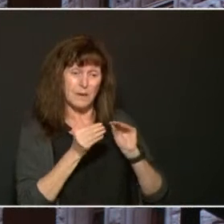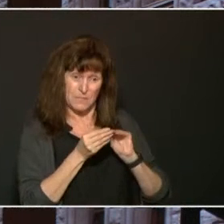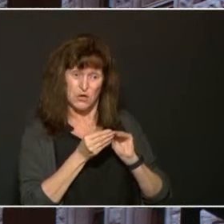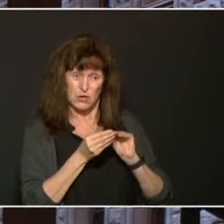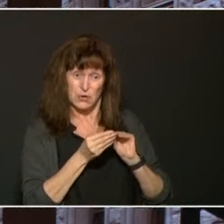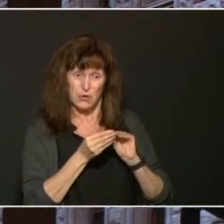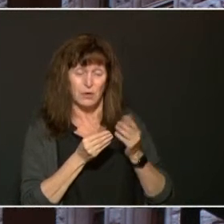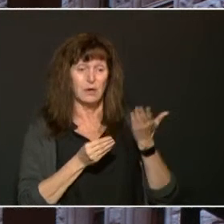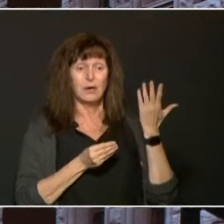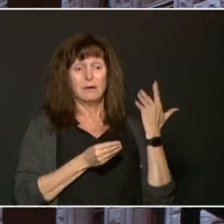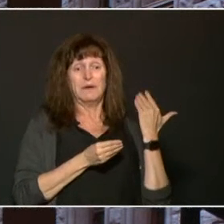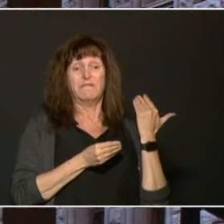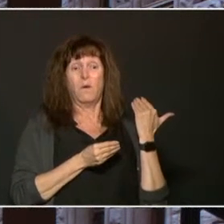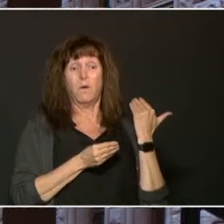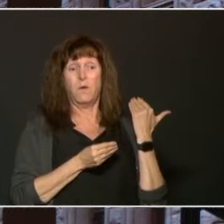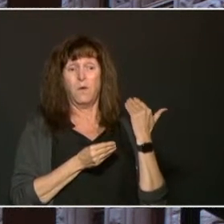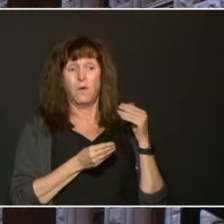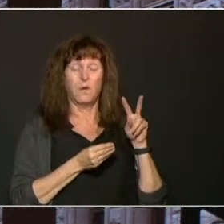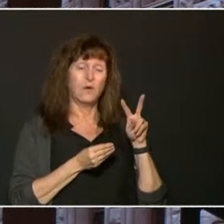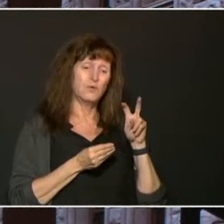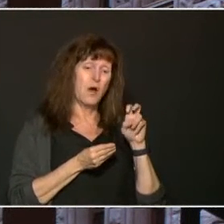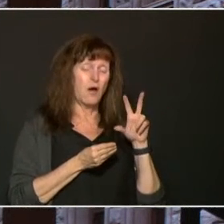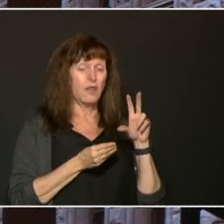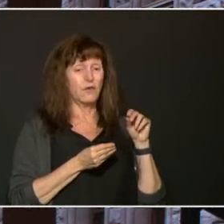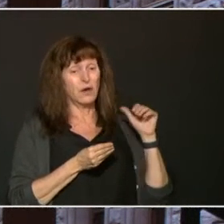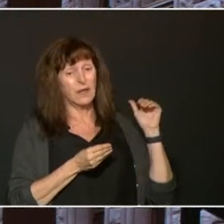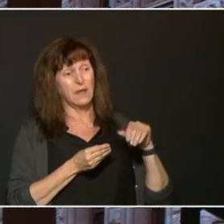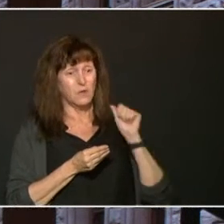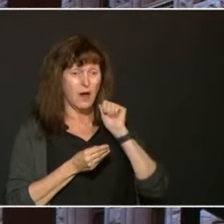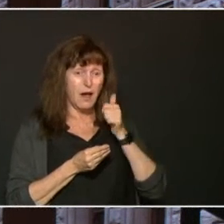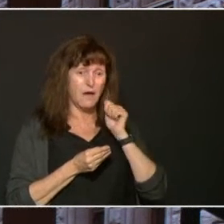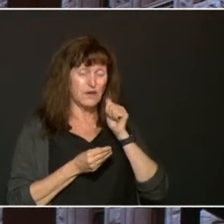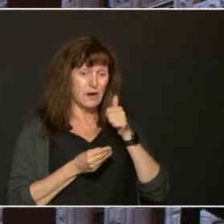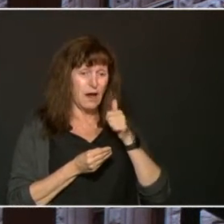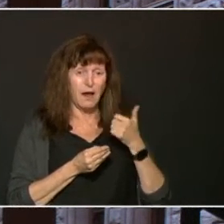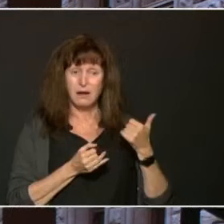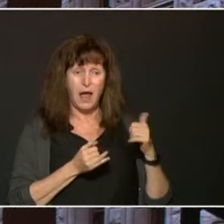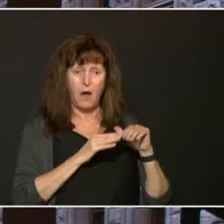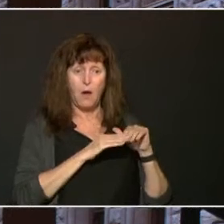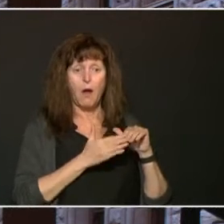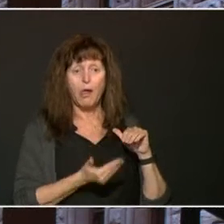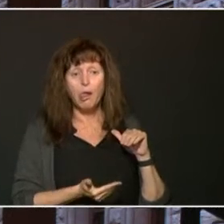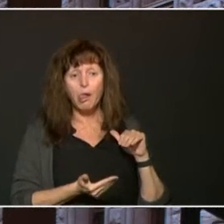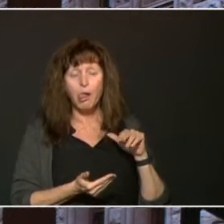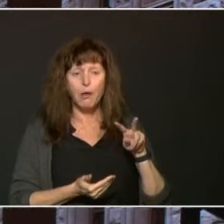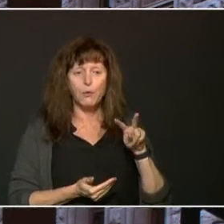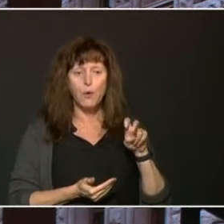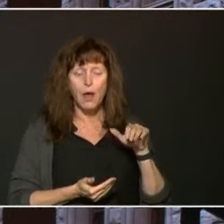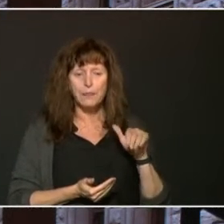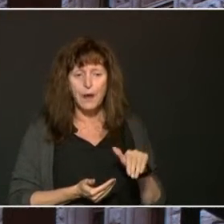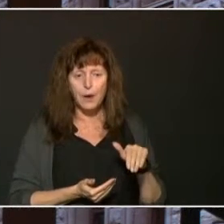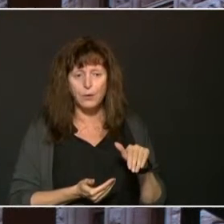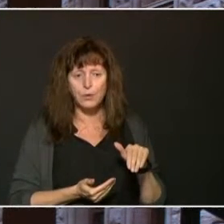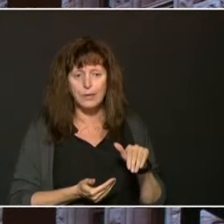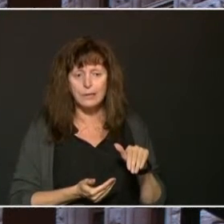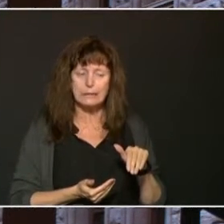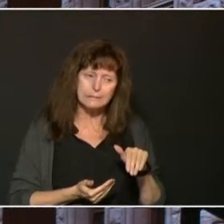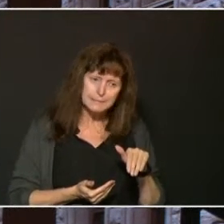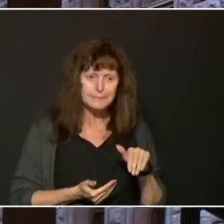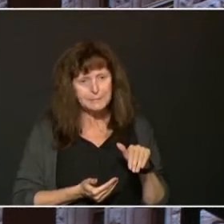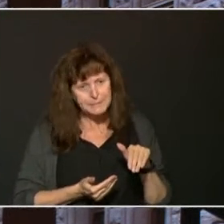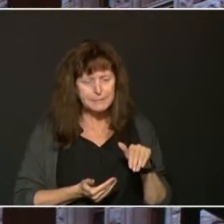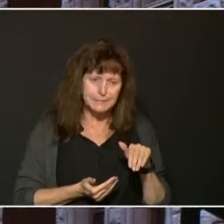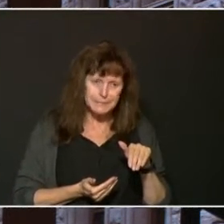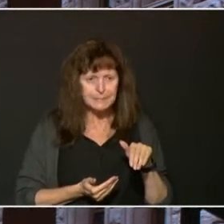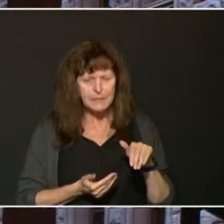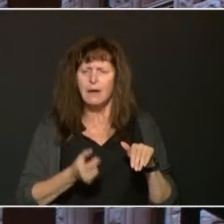220 to 230 people a day, and we're down now to 200,000 Ontarians a day. So I can understand in the summer that we're